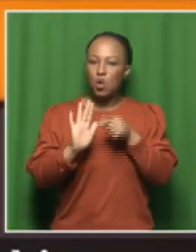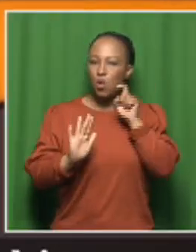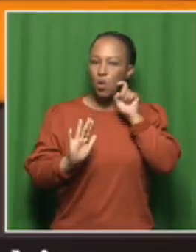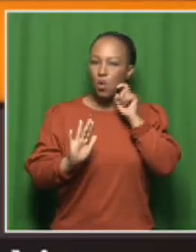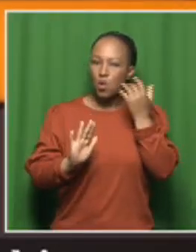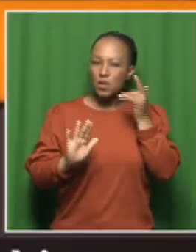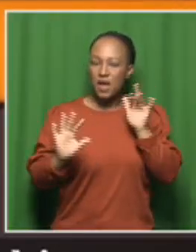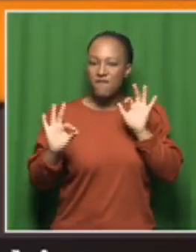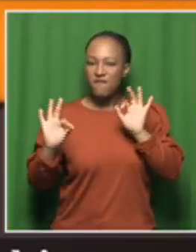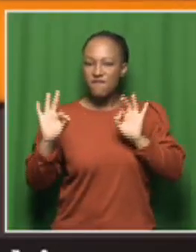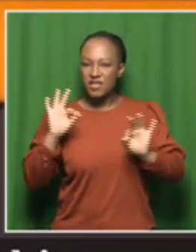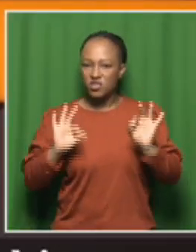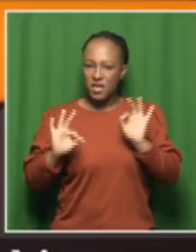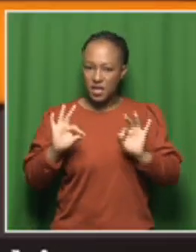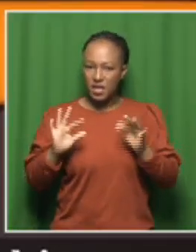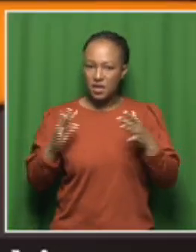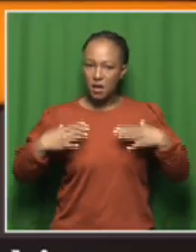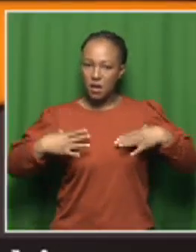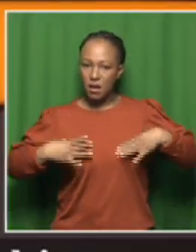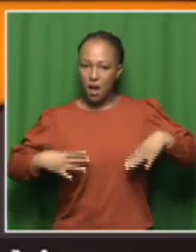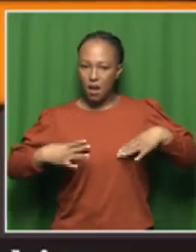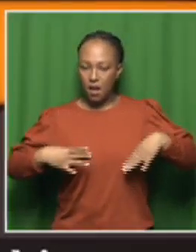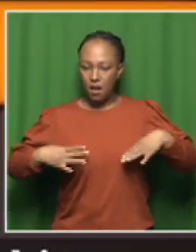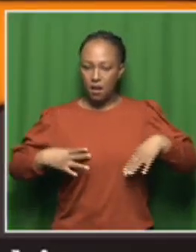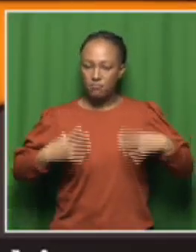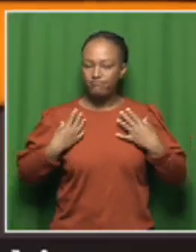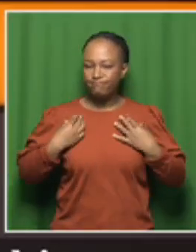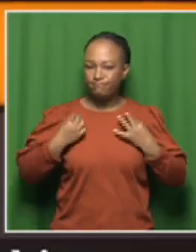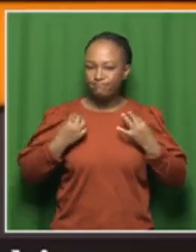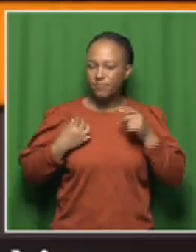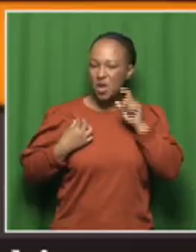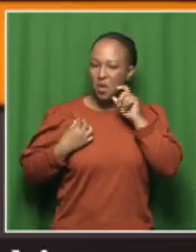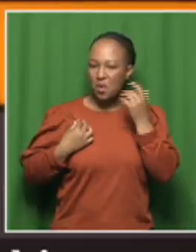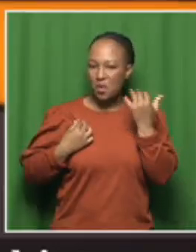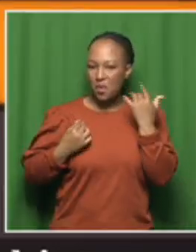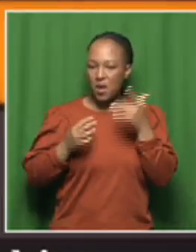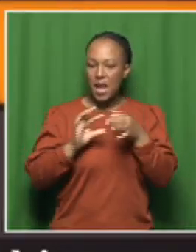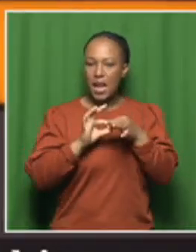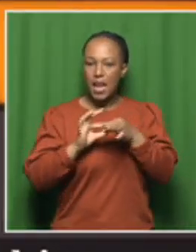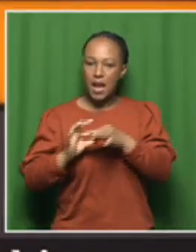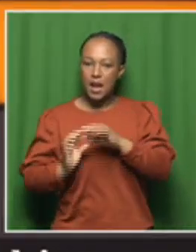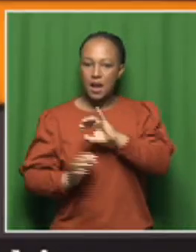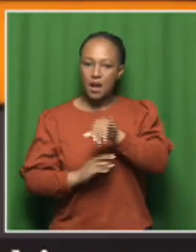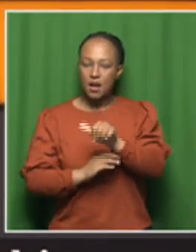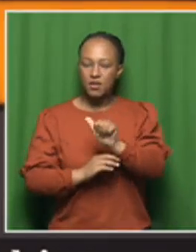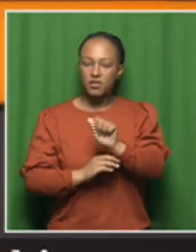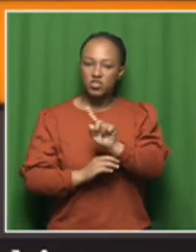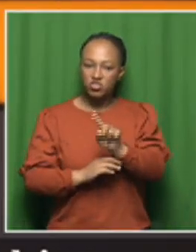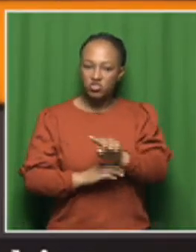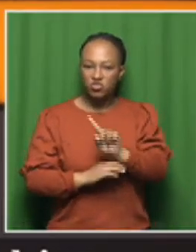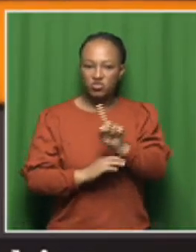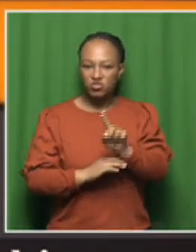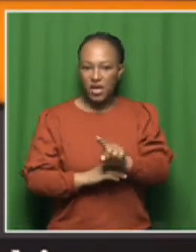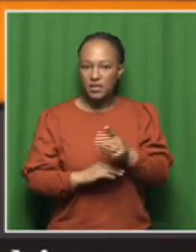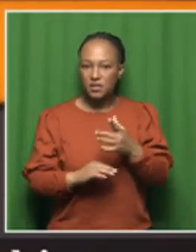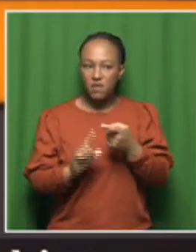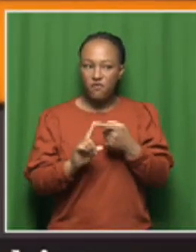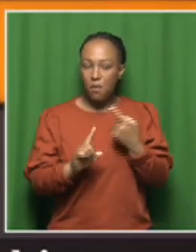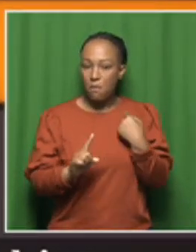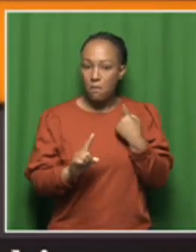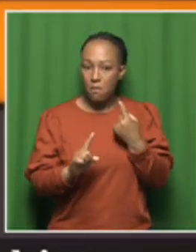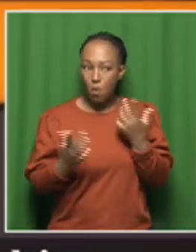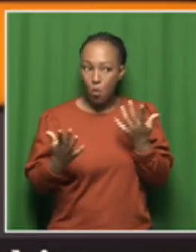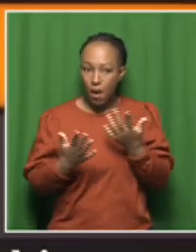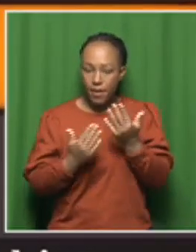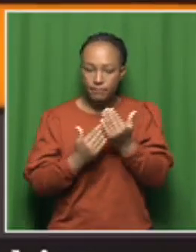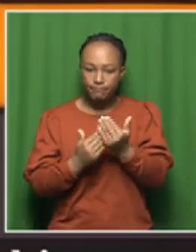from the museum's renowned costume and textile collection in relation to jazz culture as well. We're looking at where we come from, where we are, and where we're headed